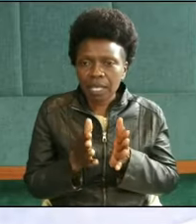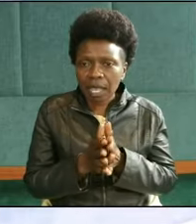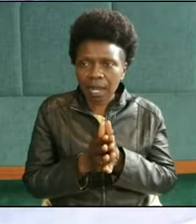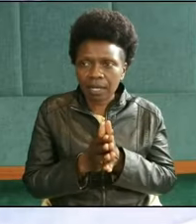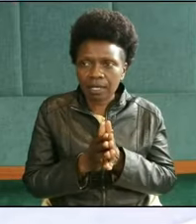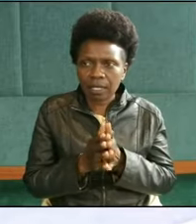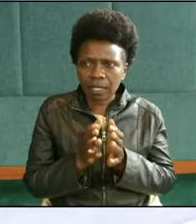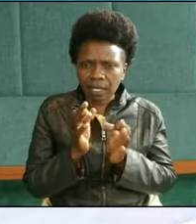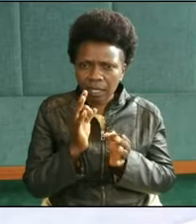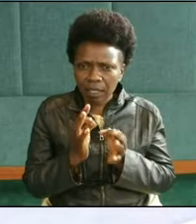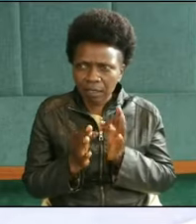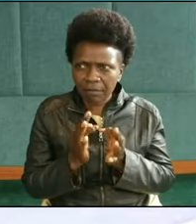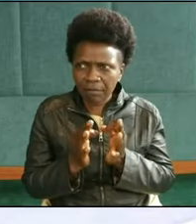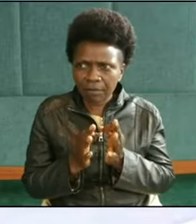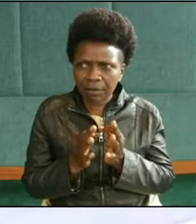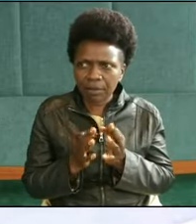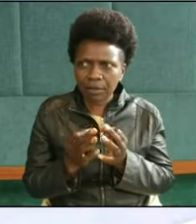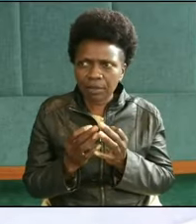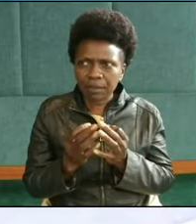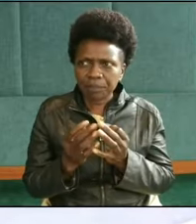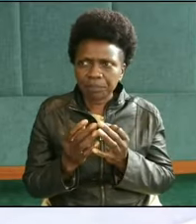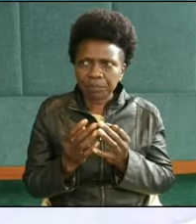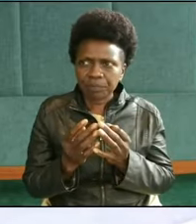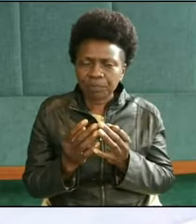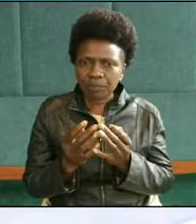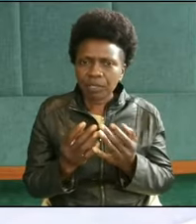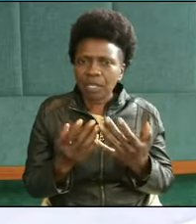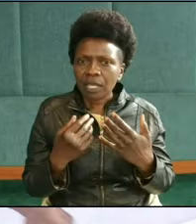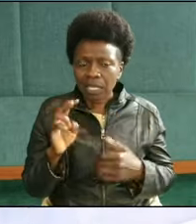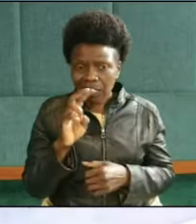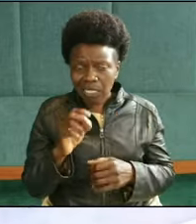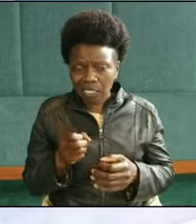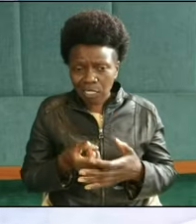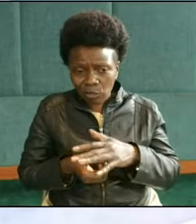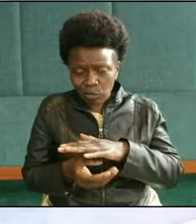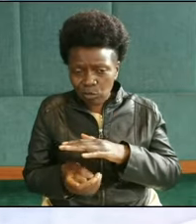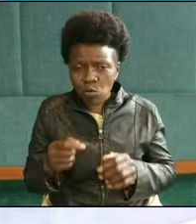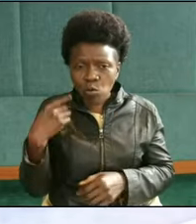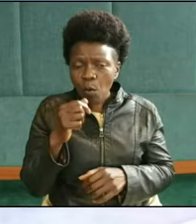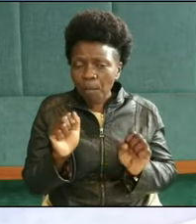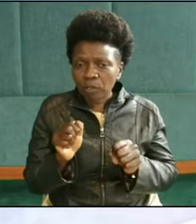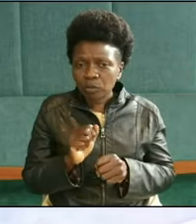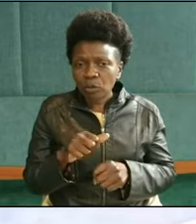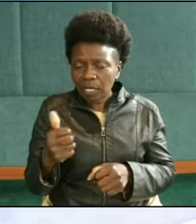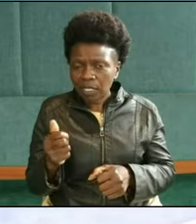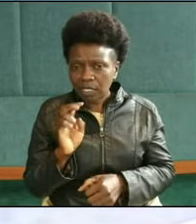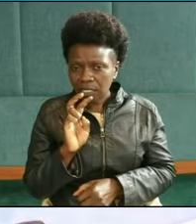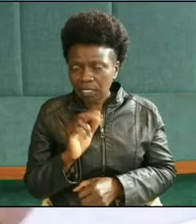And if a powerful person is not seeing a solution, who else could see?